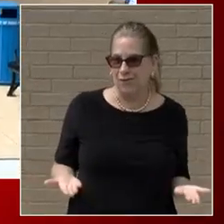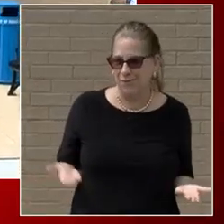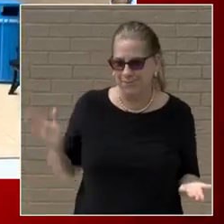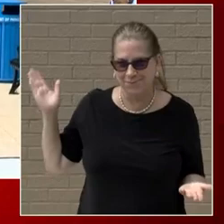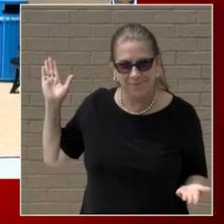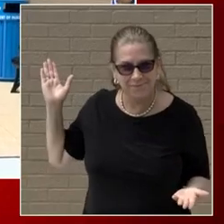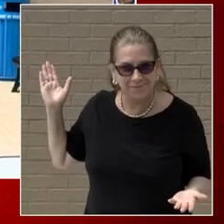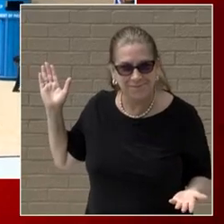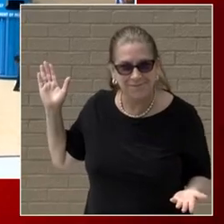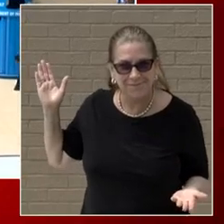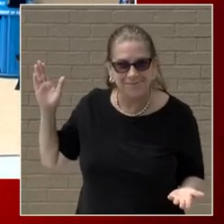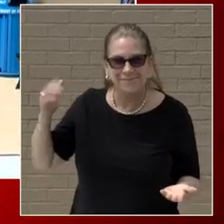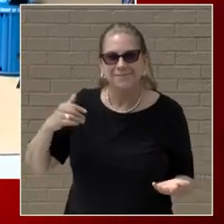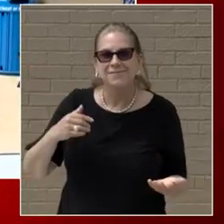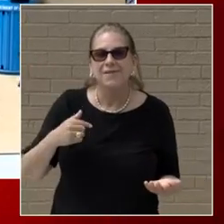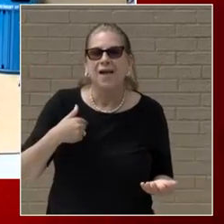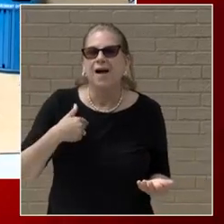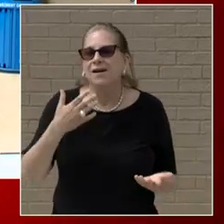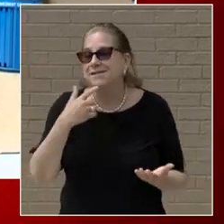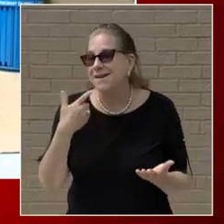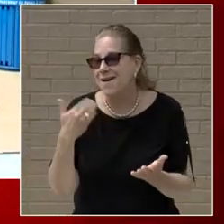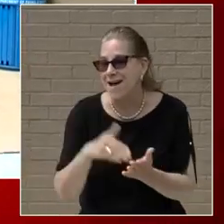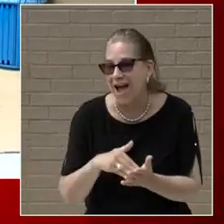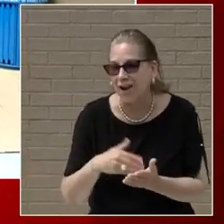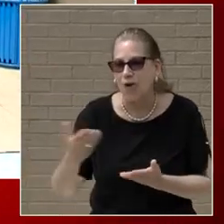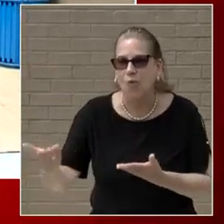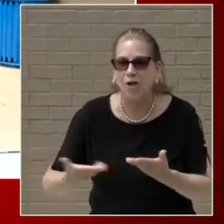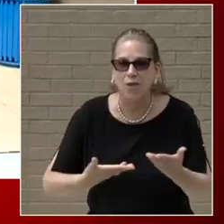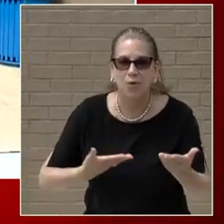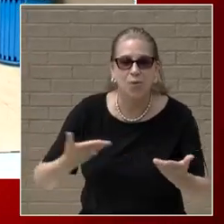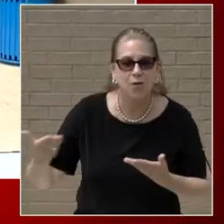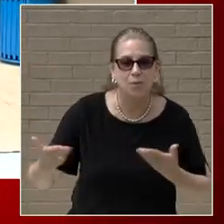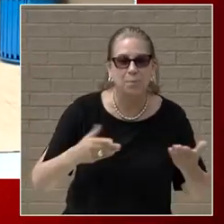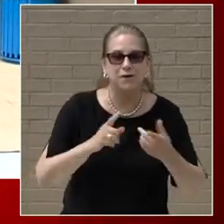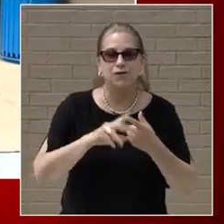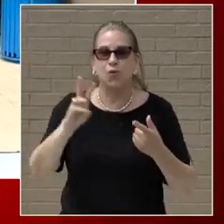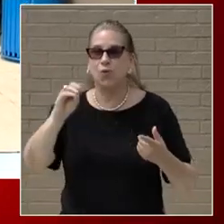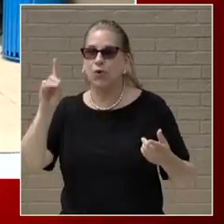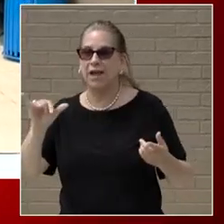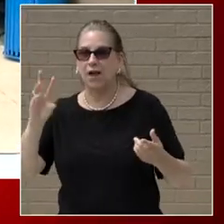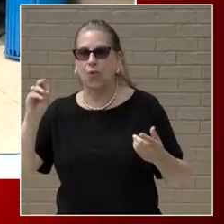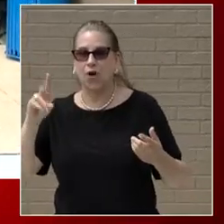Let me say that again. Welcome, welcome, welcome to the Woody Ward Recreational Center.